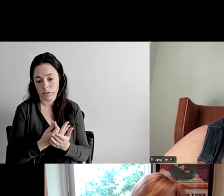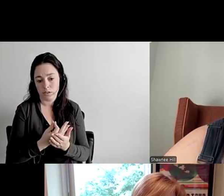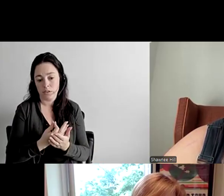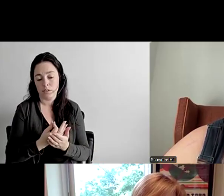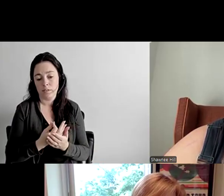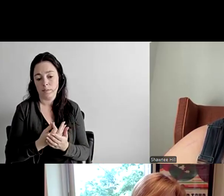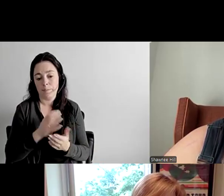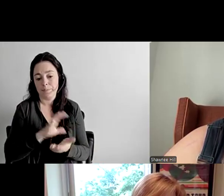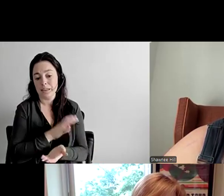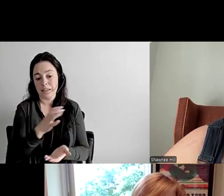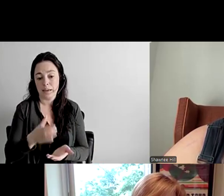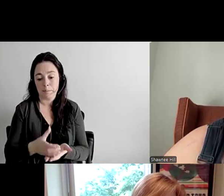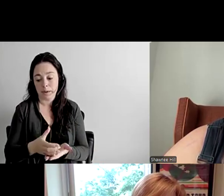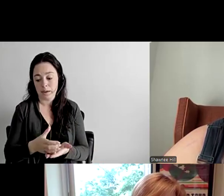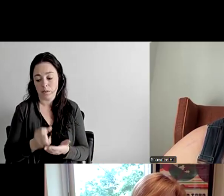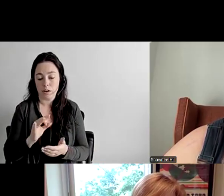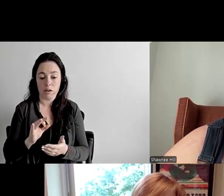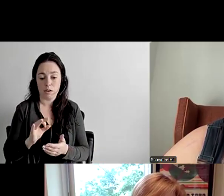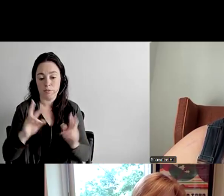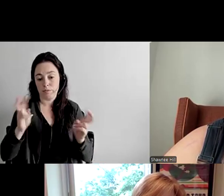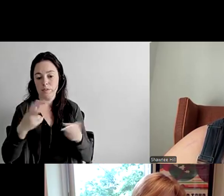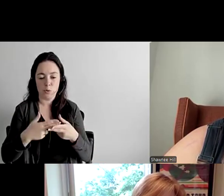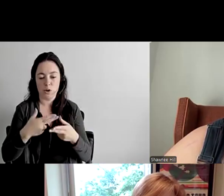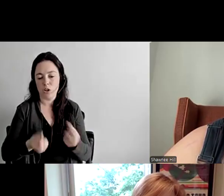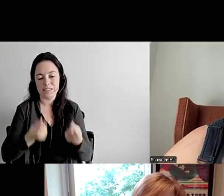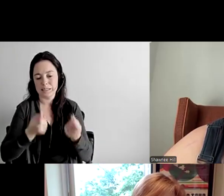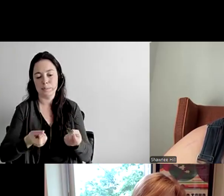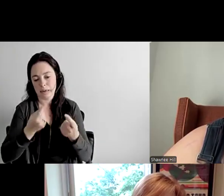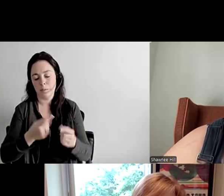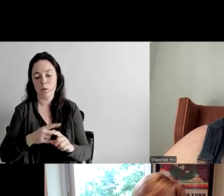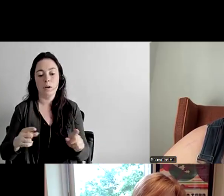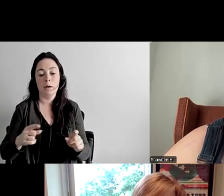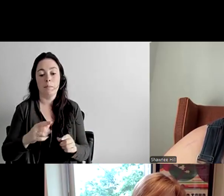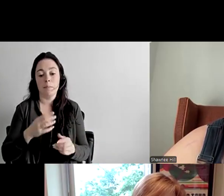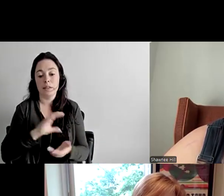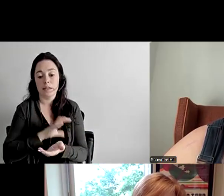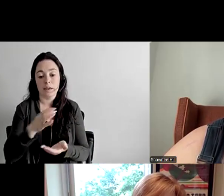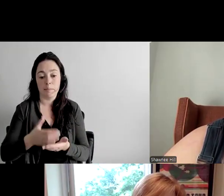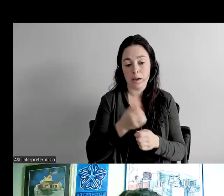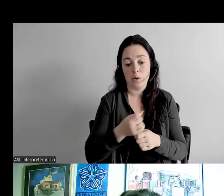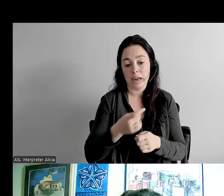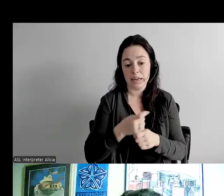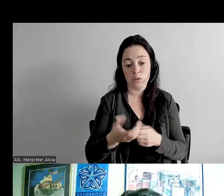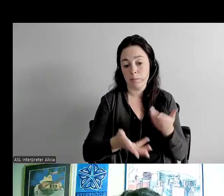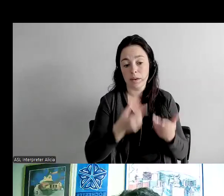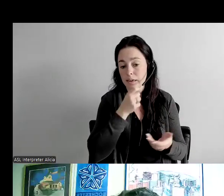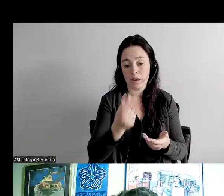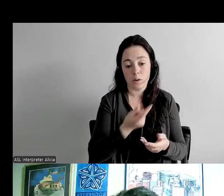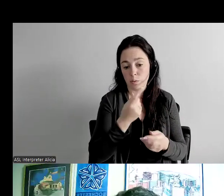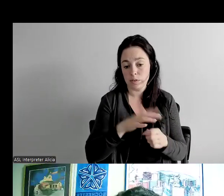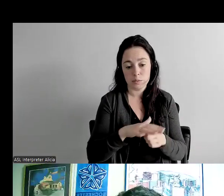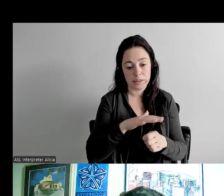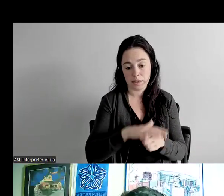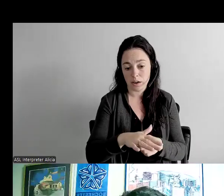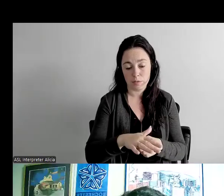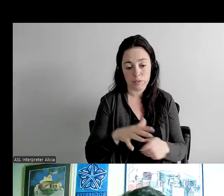of, call it spendable, but the amount of funding that you would have annually might not be enough to keep